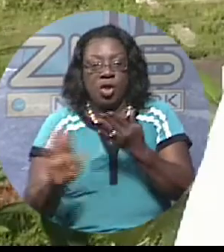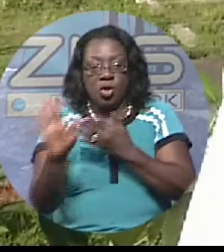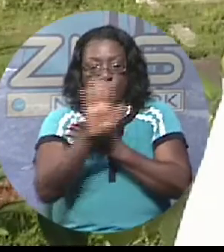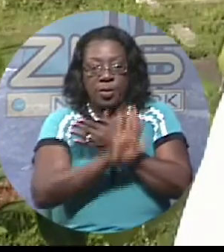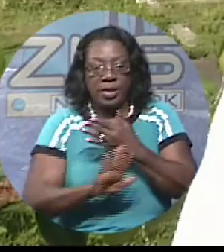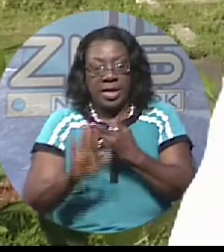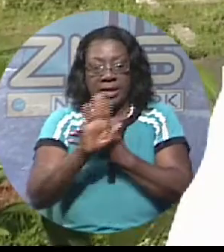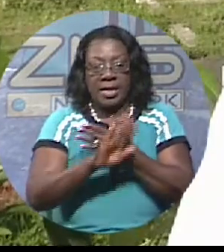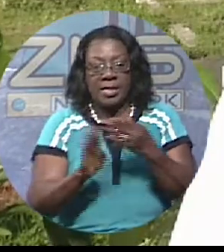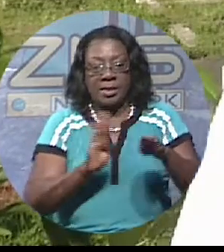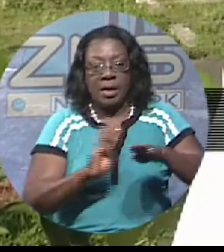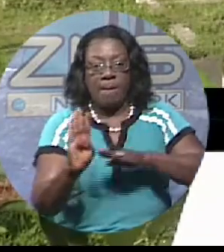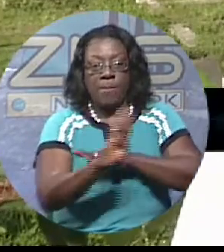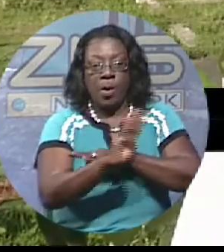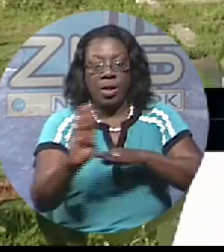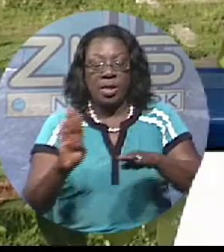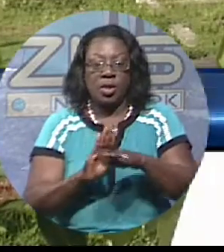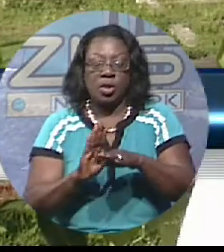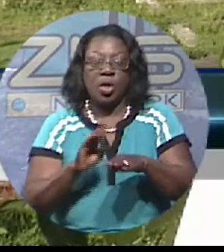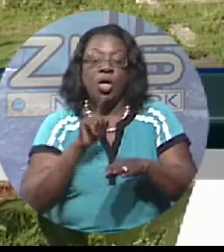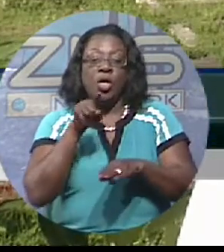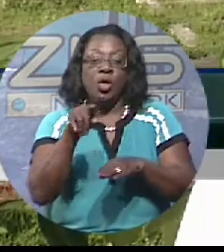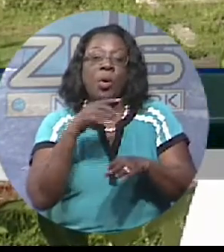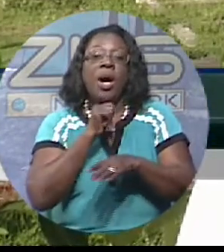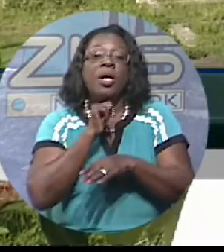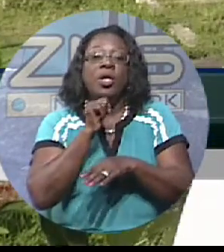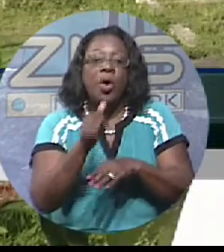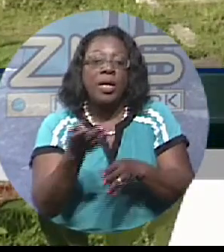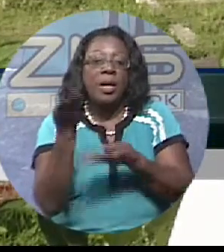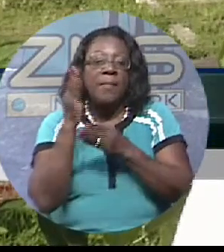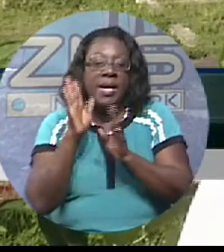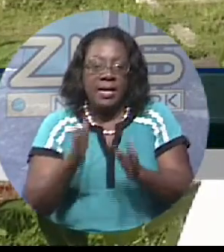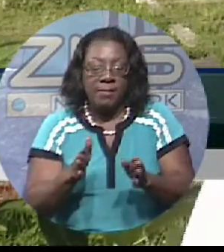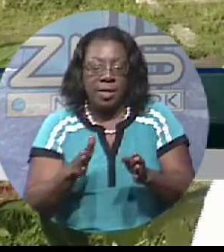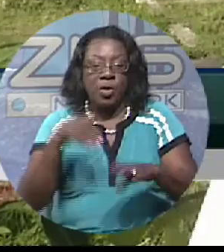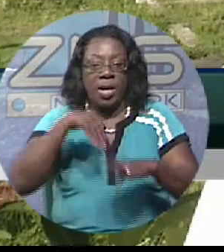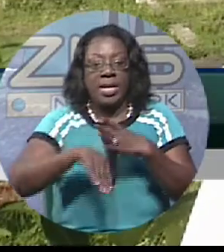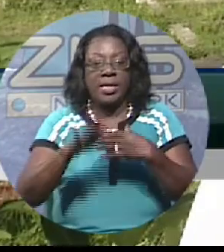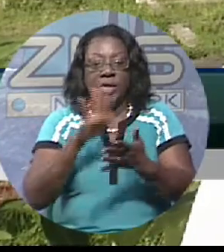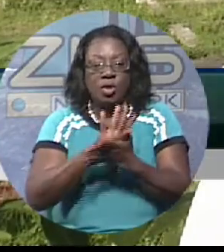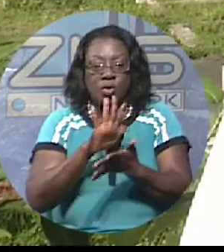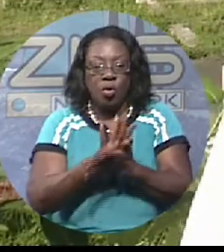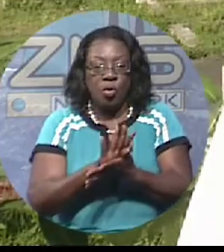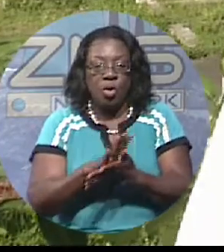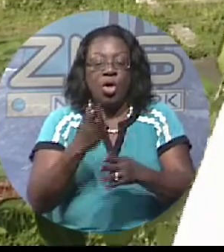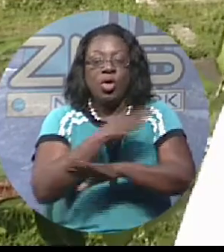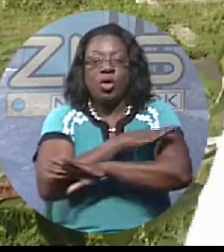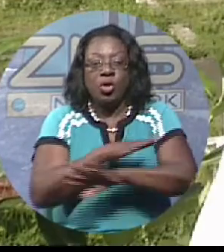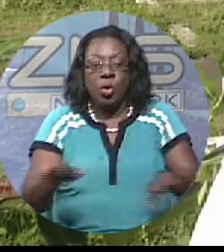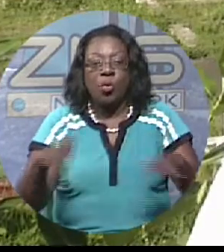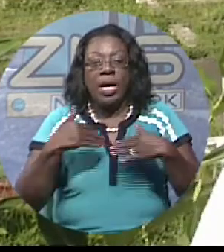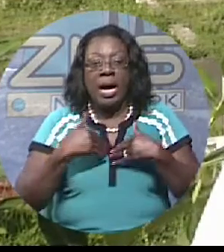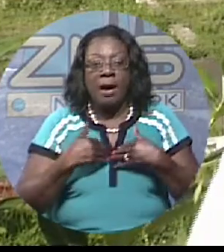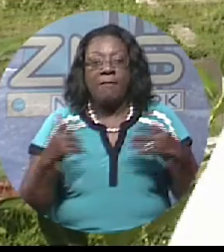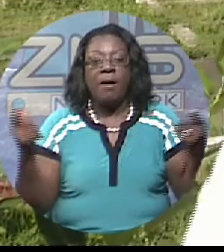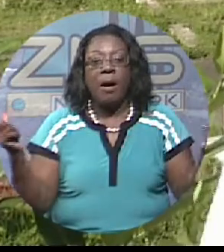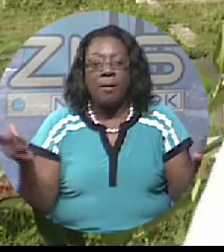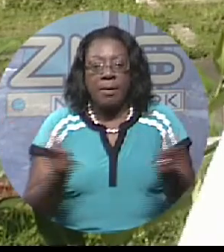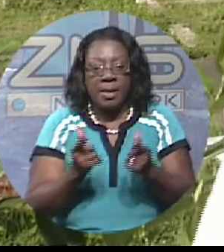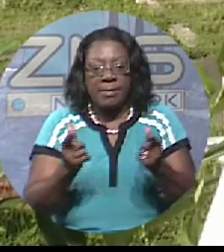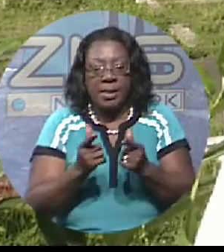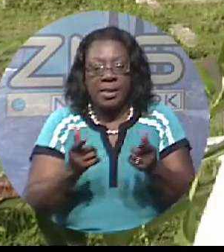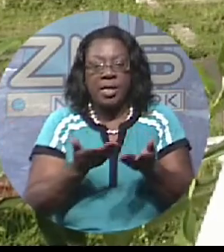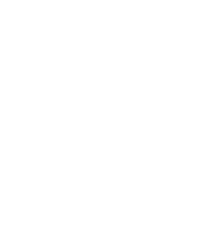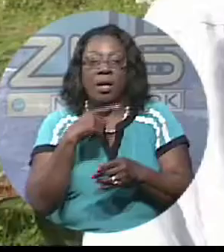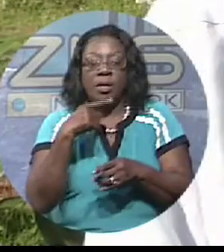are a non-national and you are in a school in the Bahamas, you need a permit to reside. And if you don't have a permit to reside, you and your parents are subject to